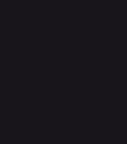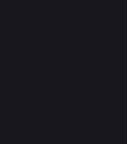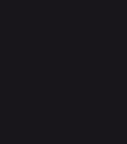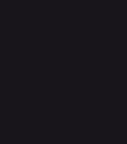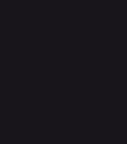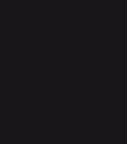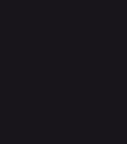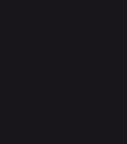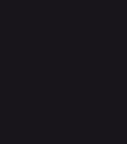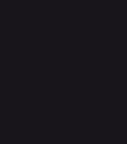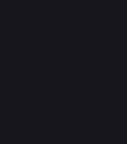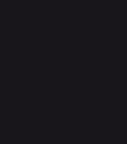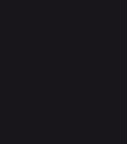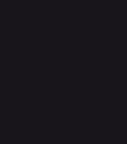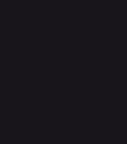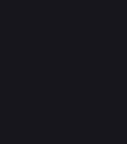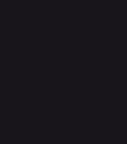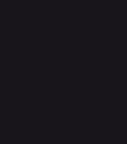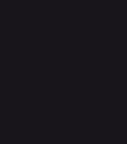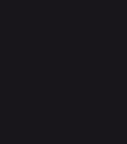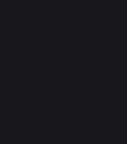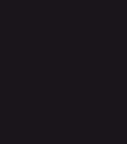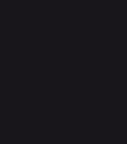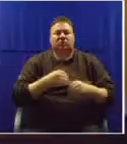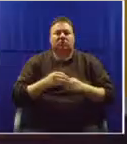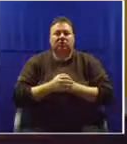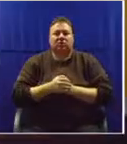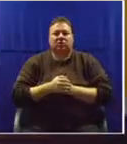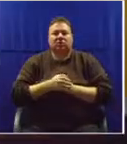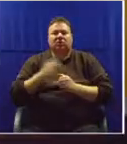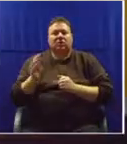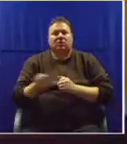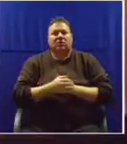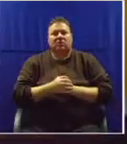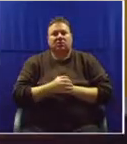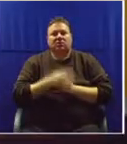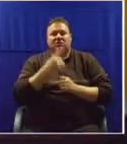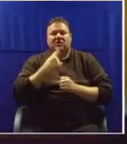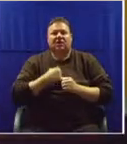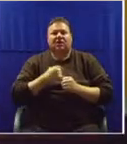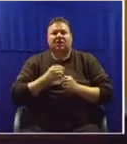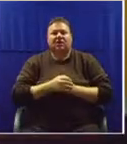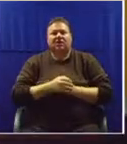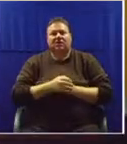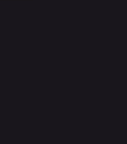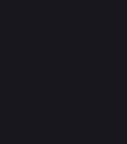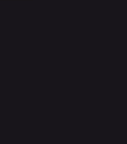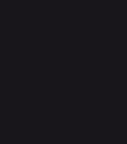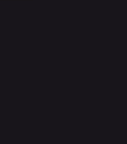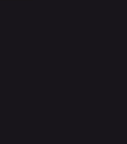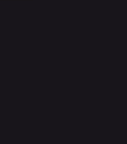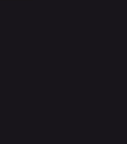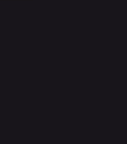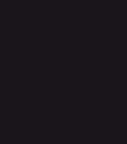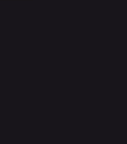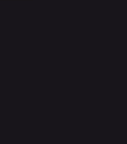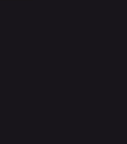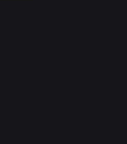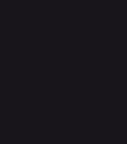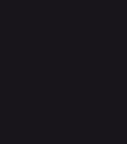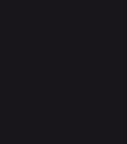thrown out the Constitution of the Republic, Speaker. Honorable, just tell us. Just clarify